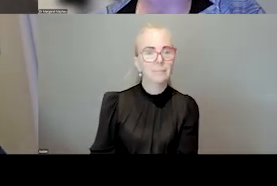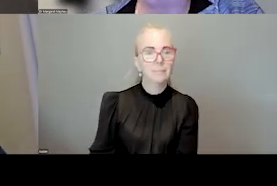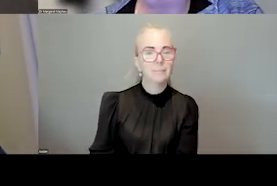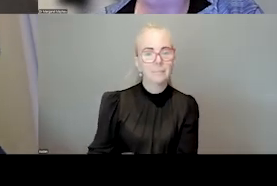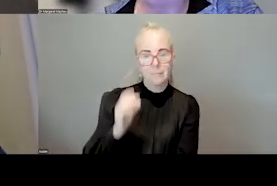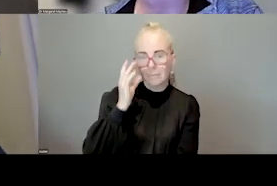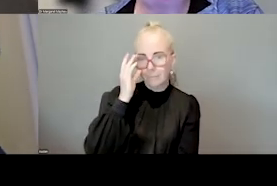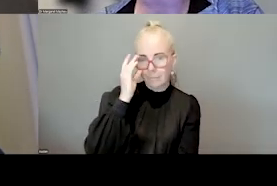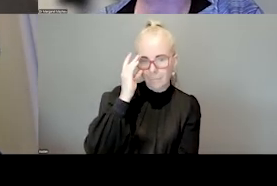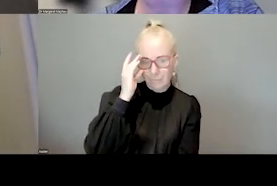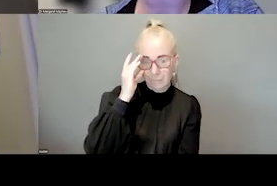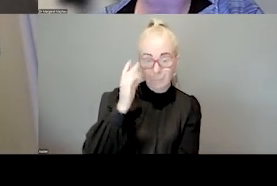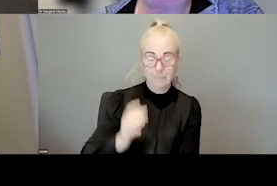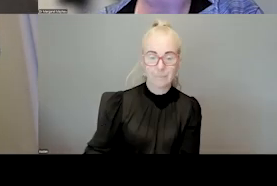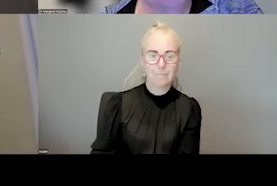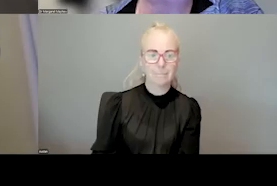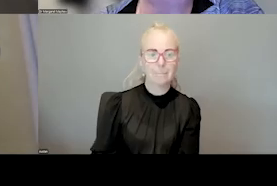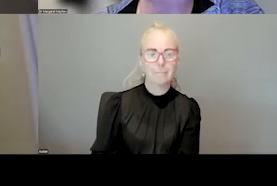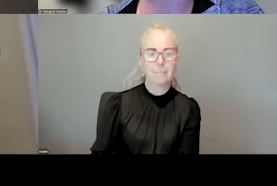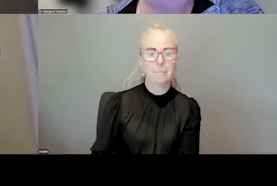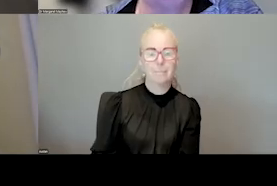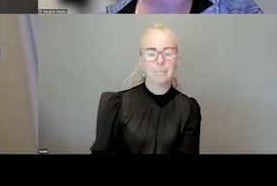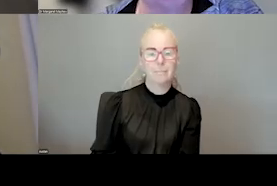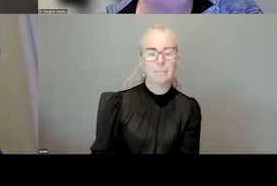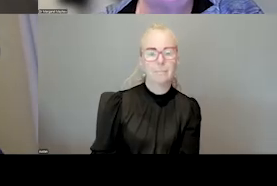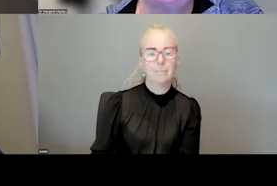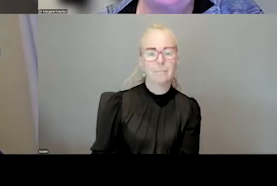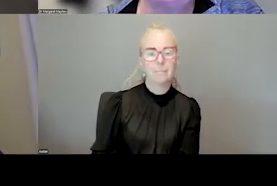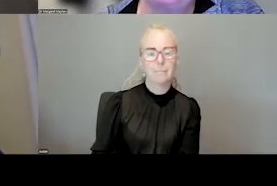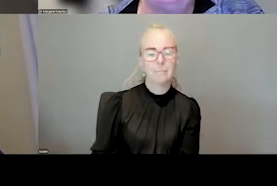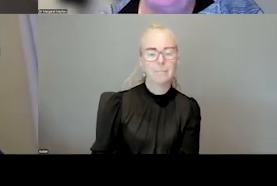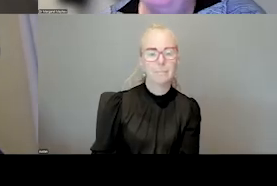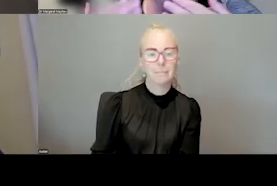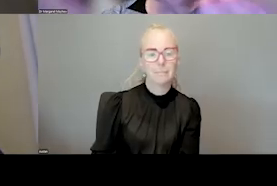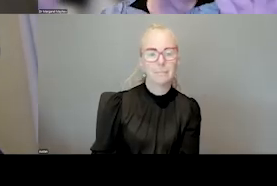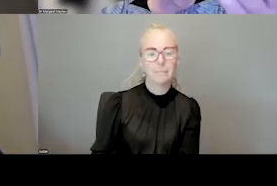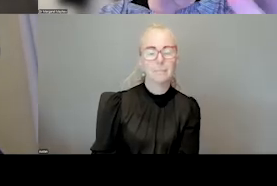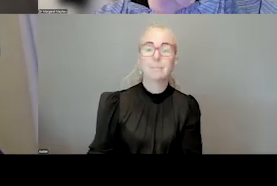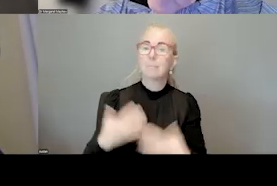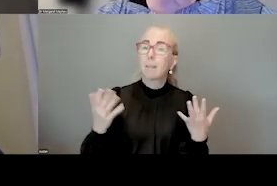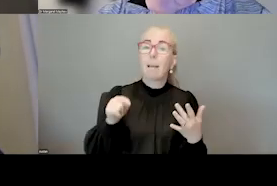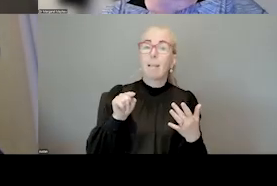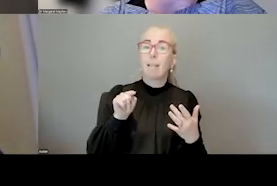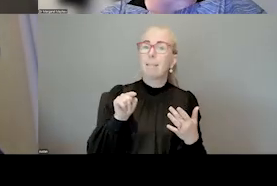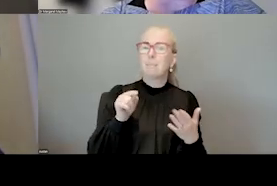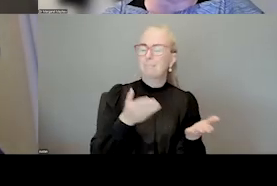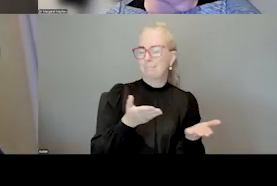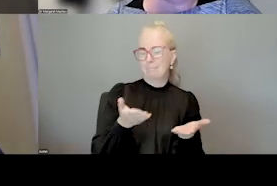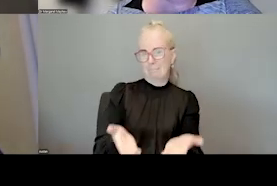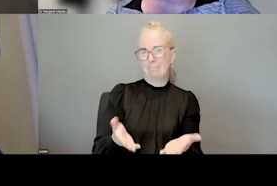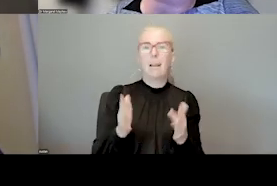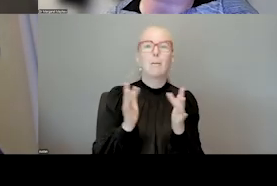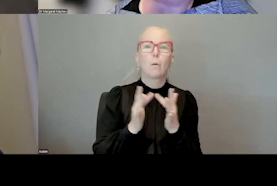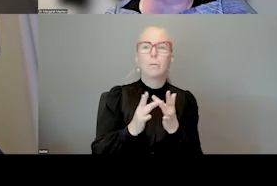defaulting to a dark screen with light text, but this is a light screen with dark text saying, contact artist services. Any questions,